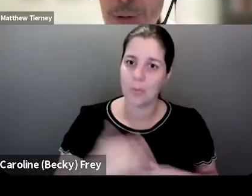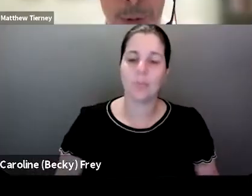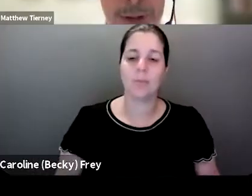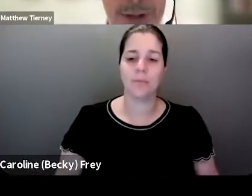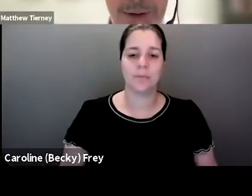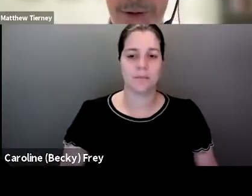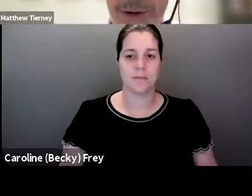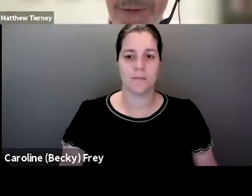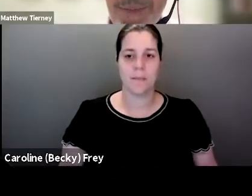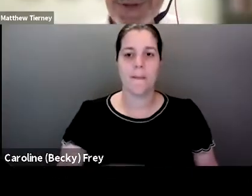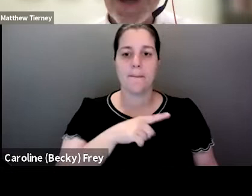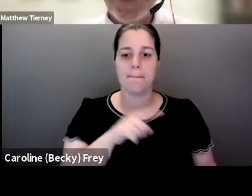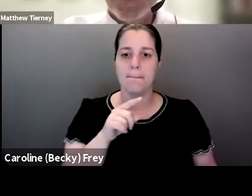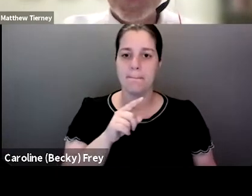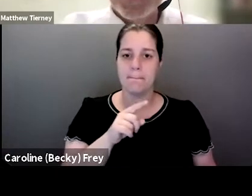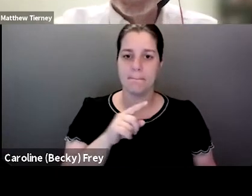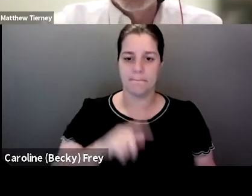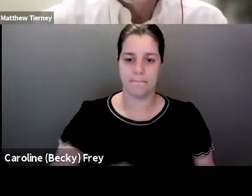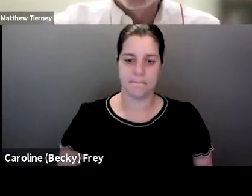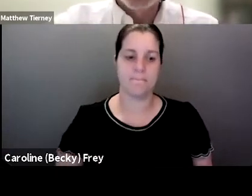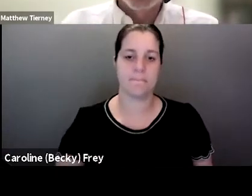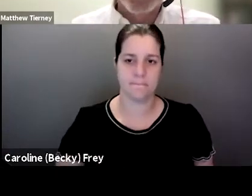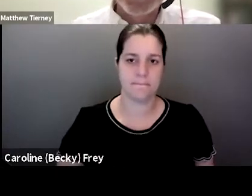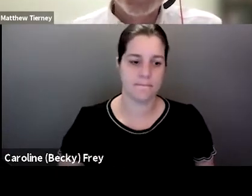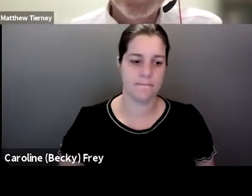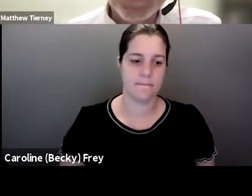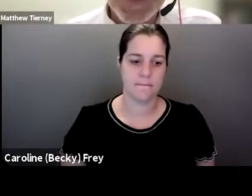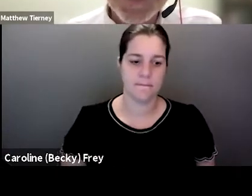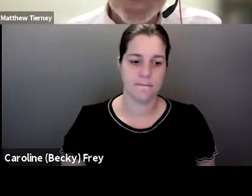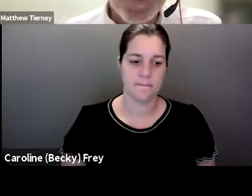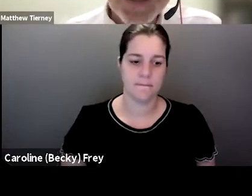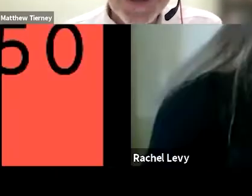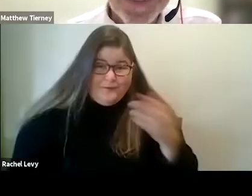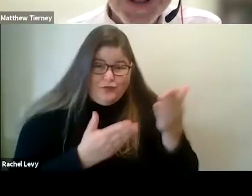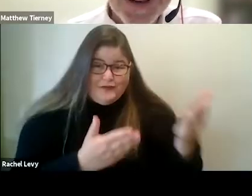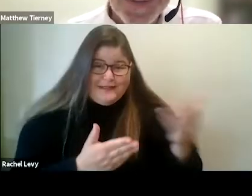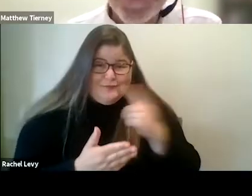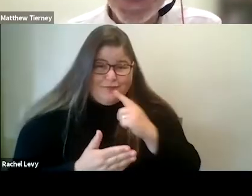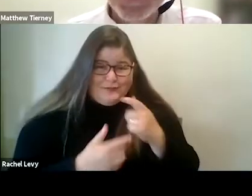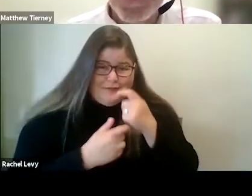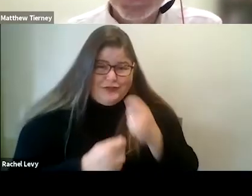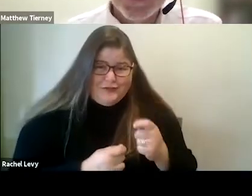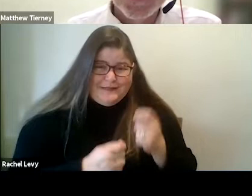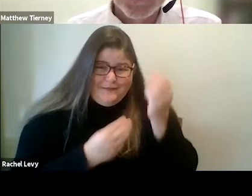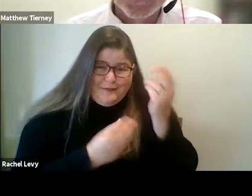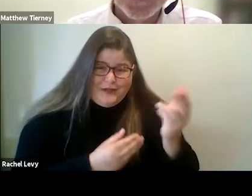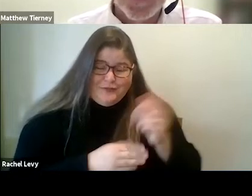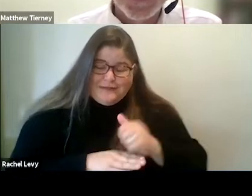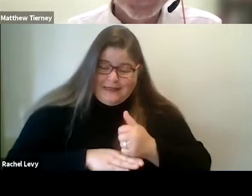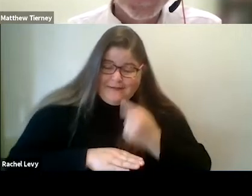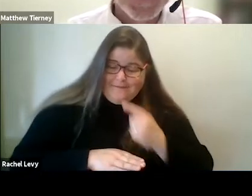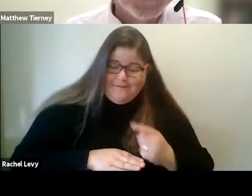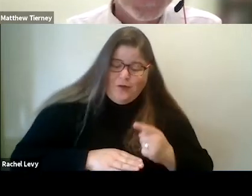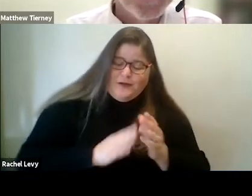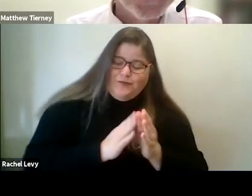Thank you so much, Dr. Kearney, for presenting this compelling information and for setting us up with some compelling questions to bring